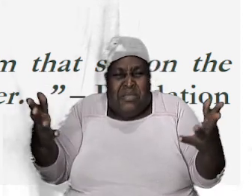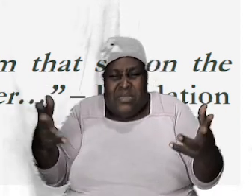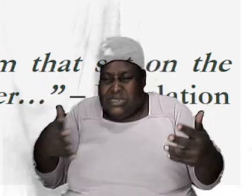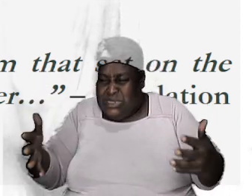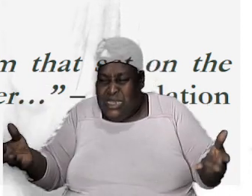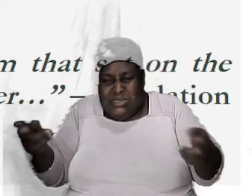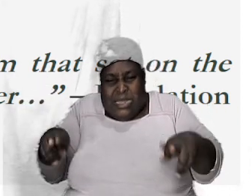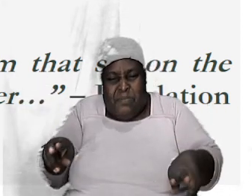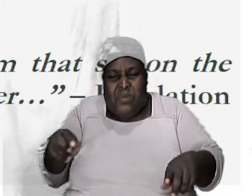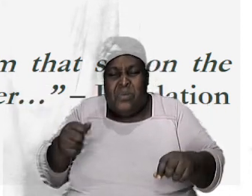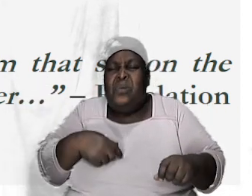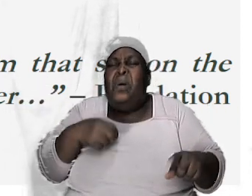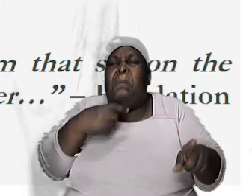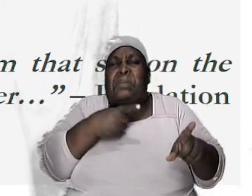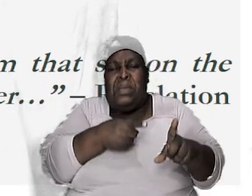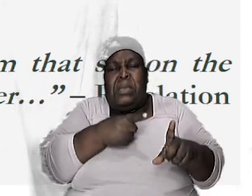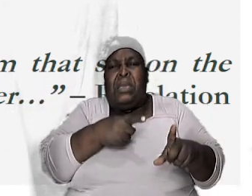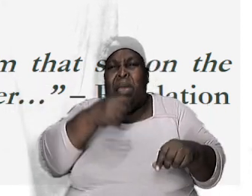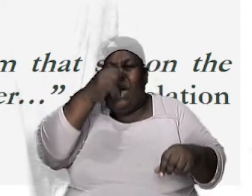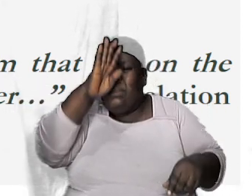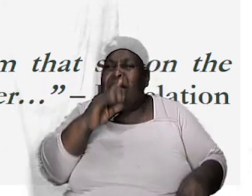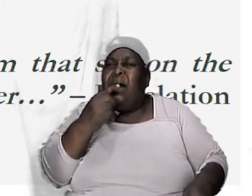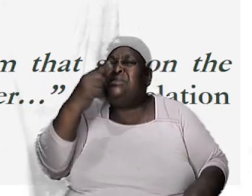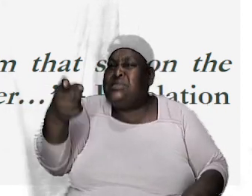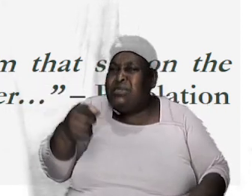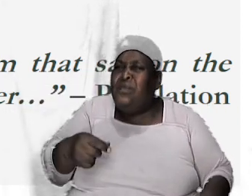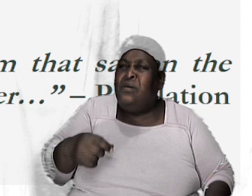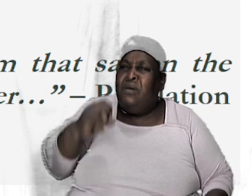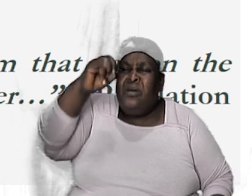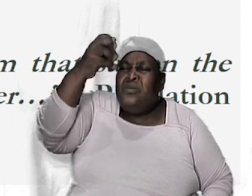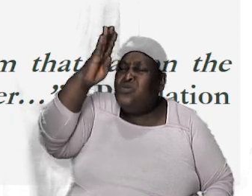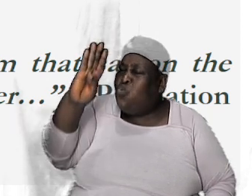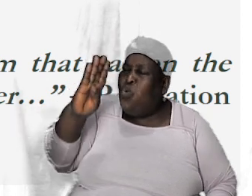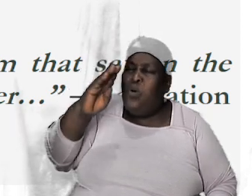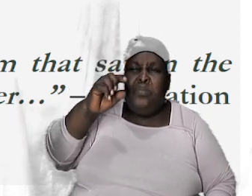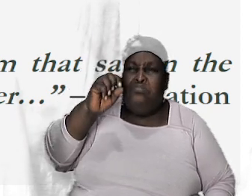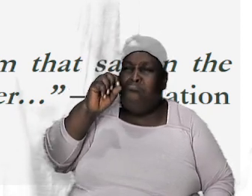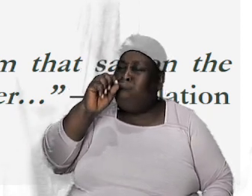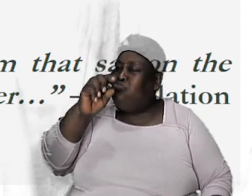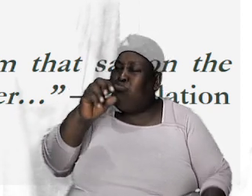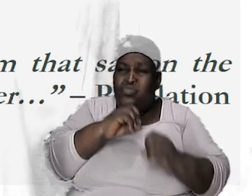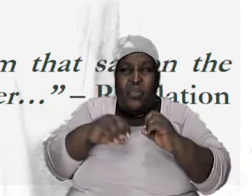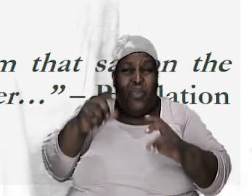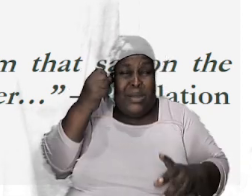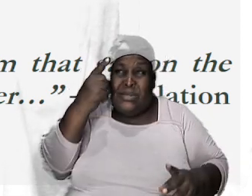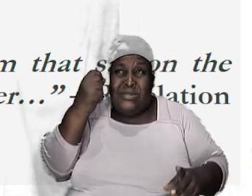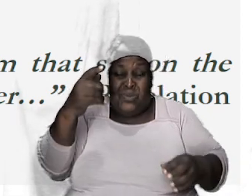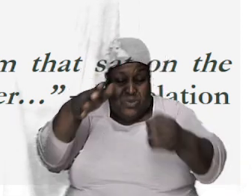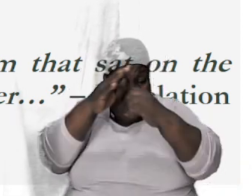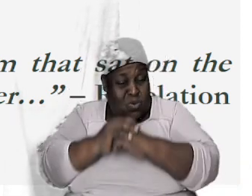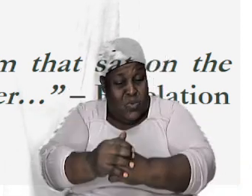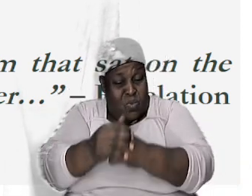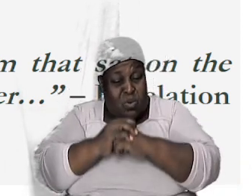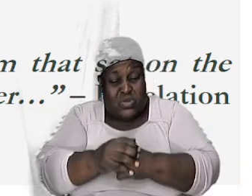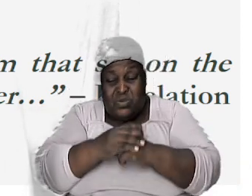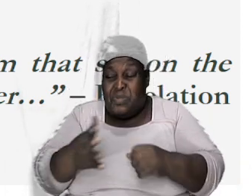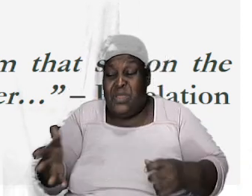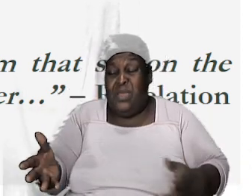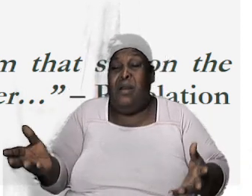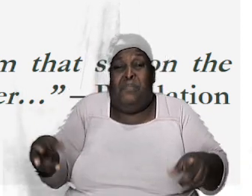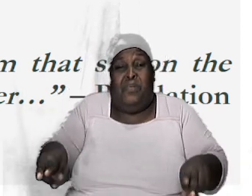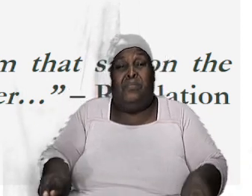day in barn. And he started to do these things. And God said, look, you're a man. All right, Job, you don't understand how this worship thing go. Amen.